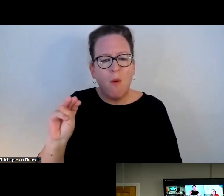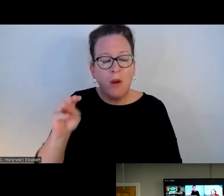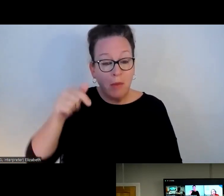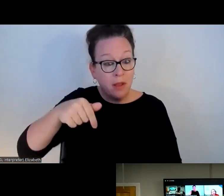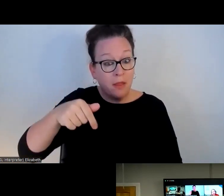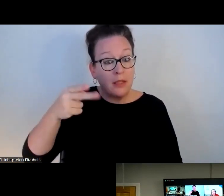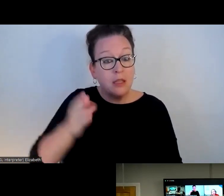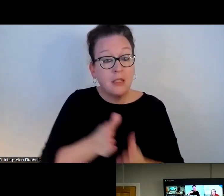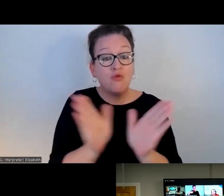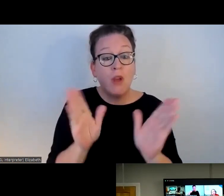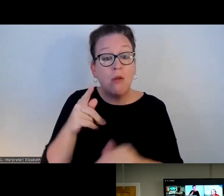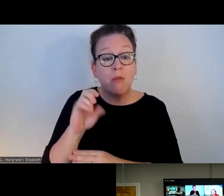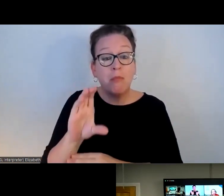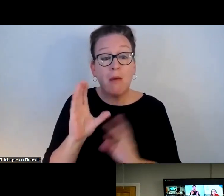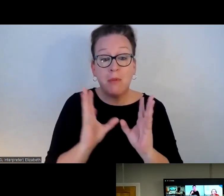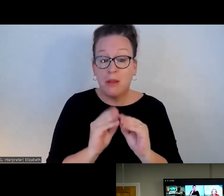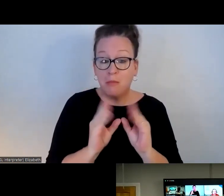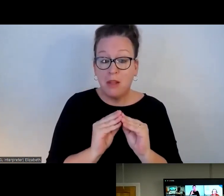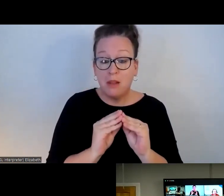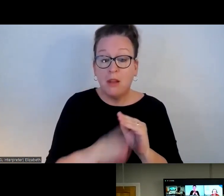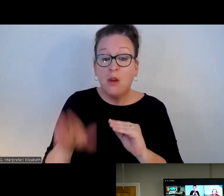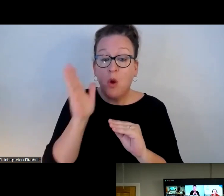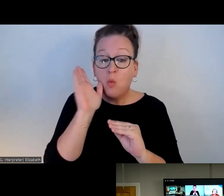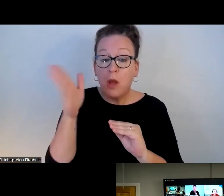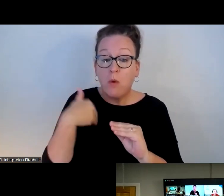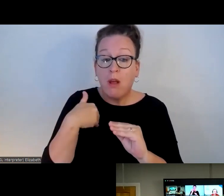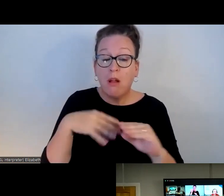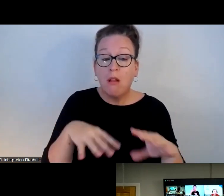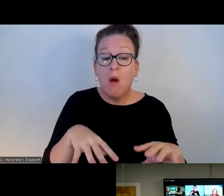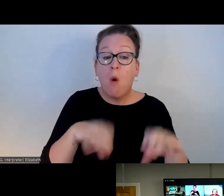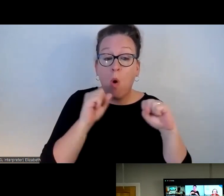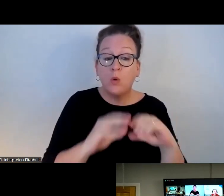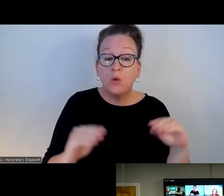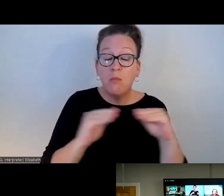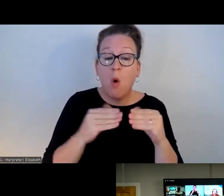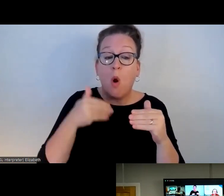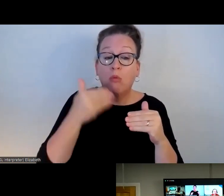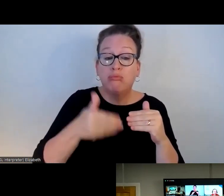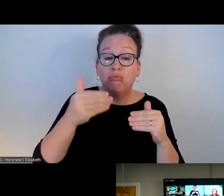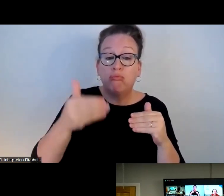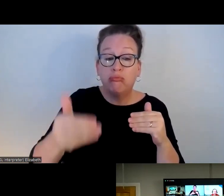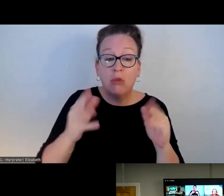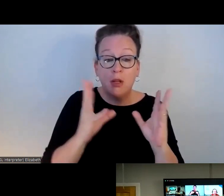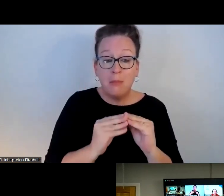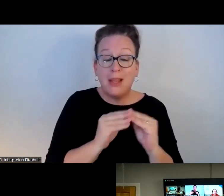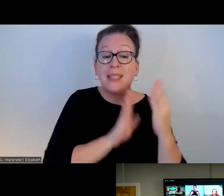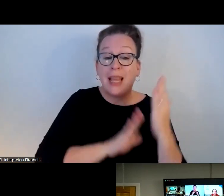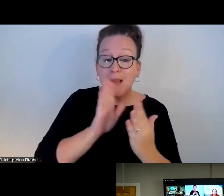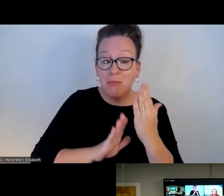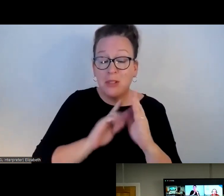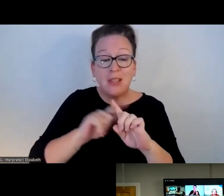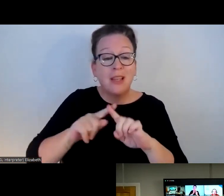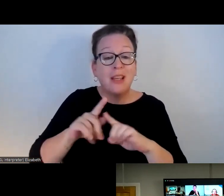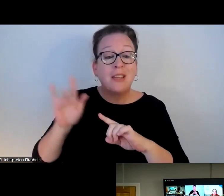meetings, and we are going to be holding more of our meetings in person in places. And how